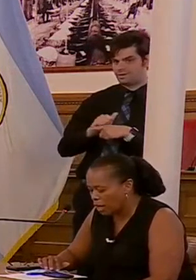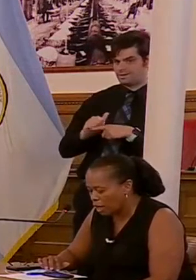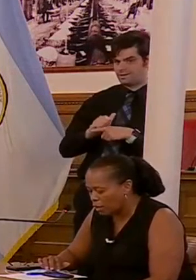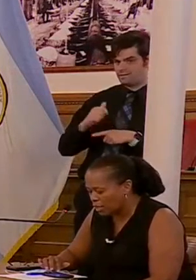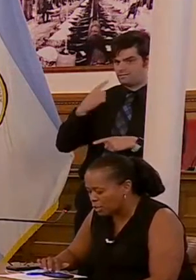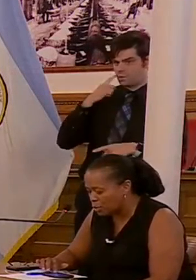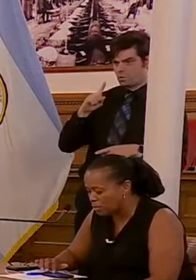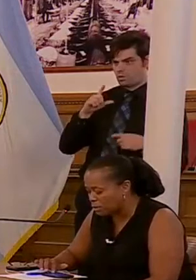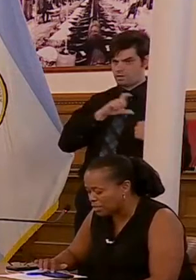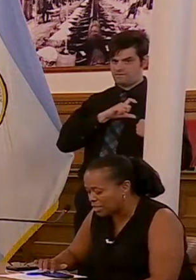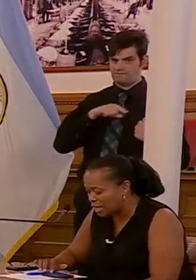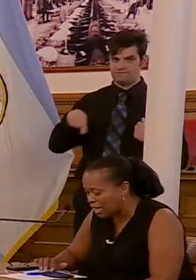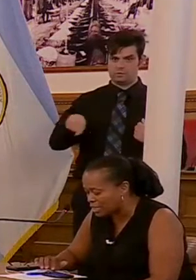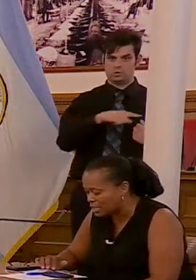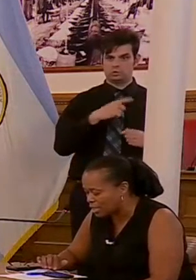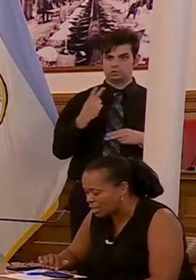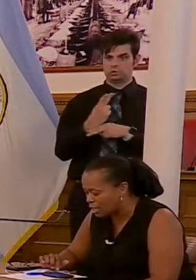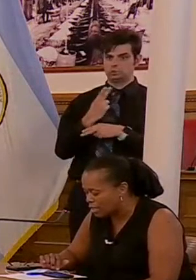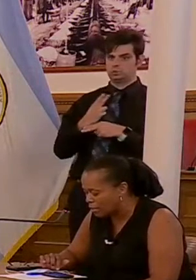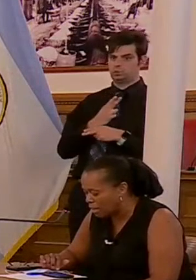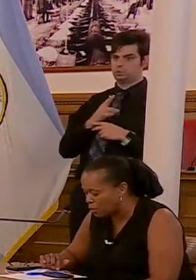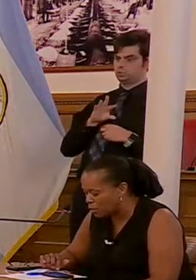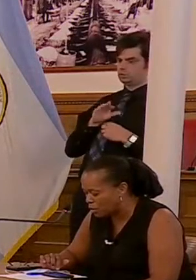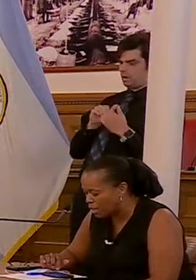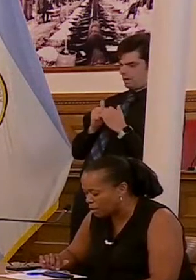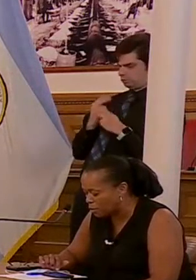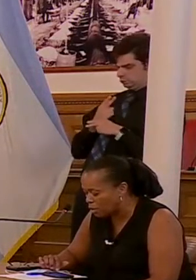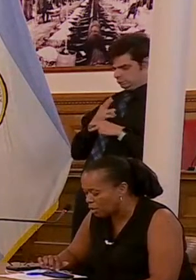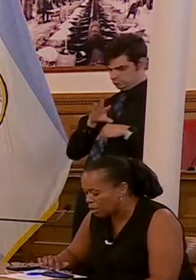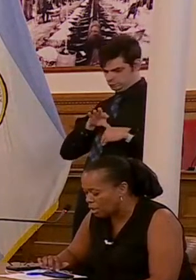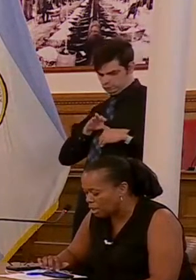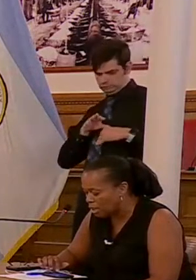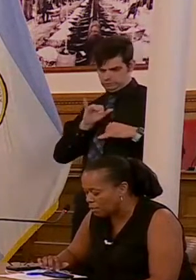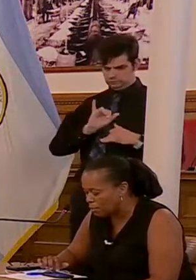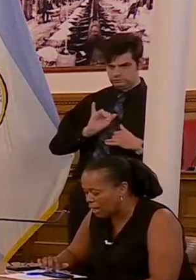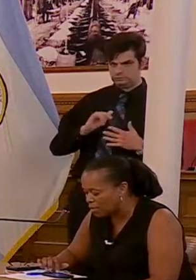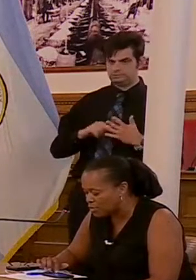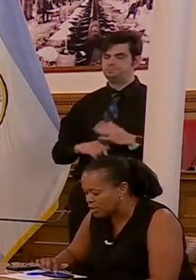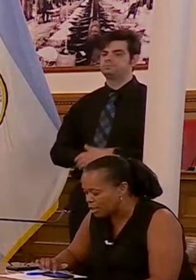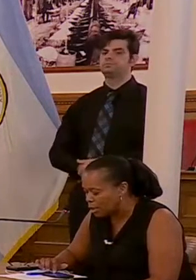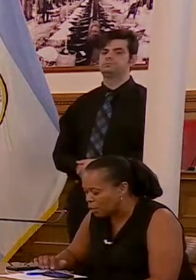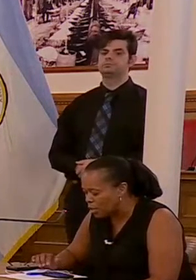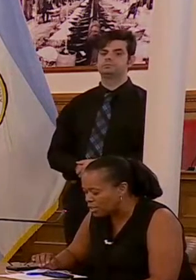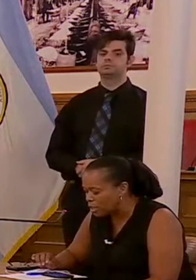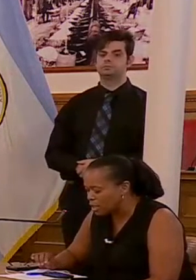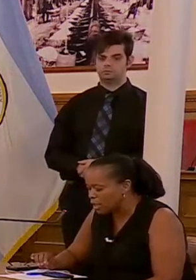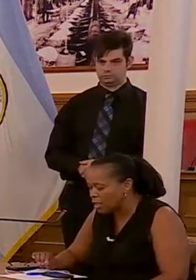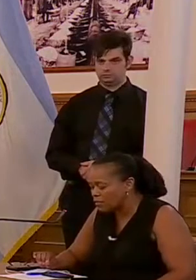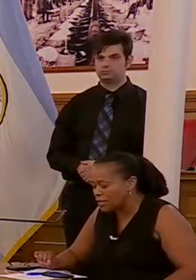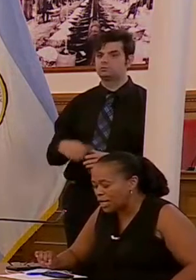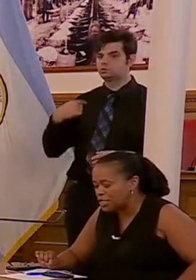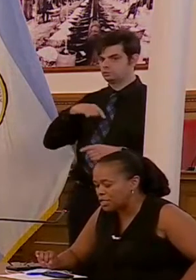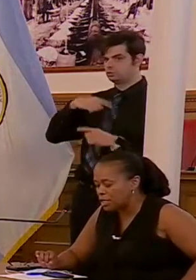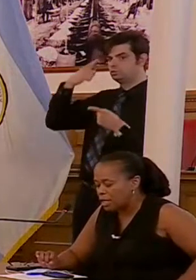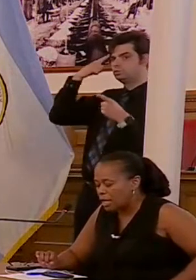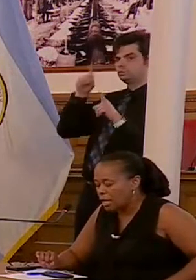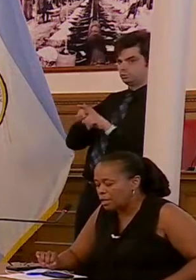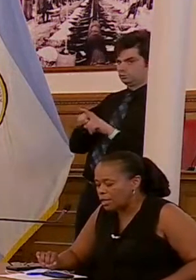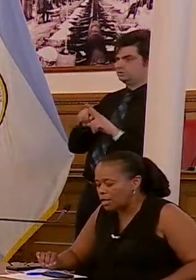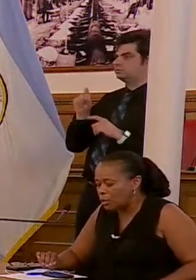So we are in agreement with enhancing the body-worn camera policy with